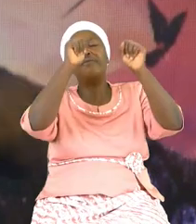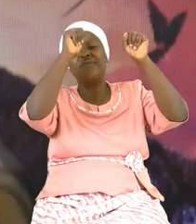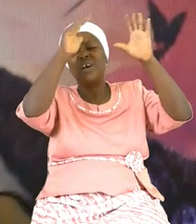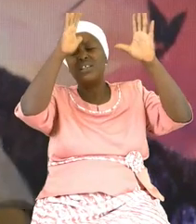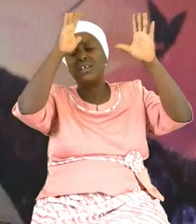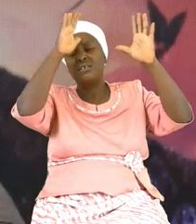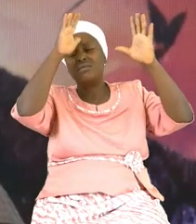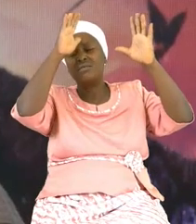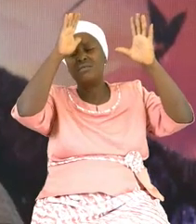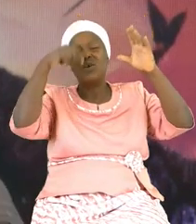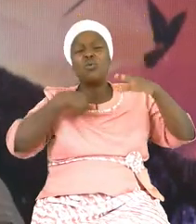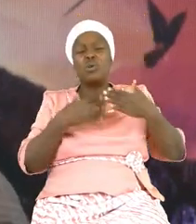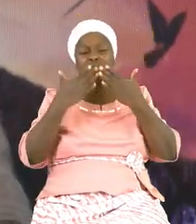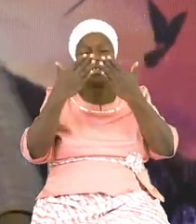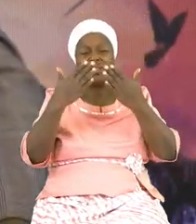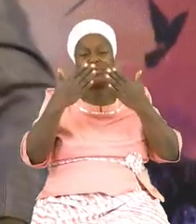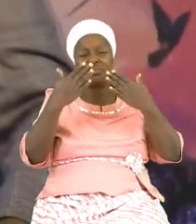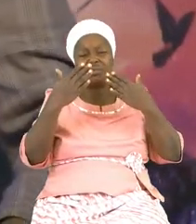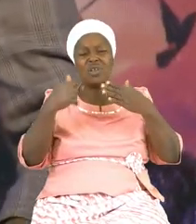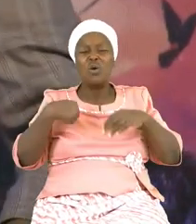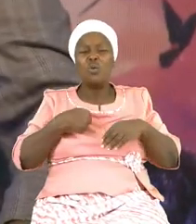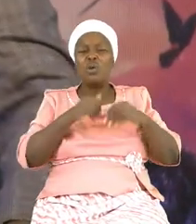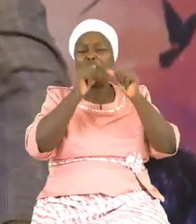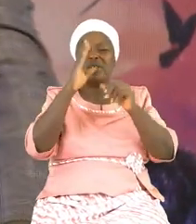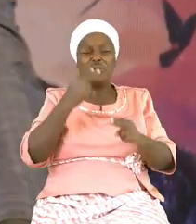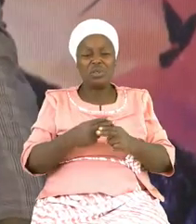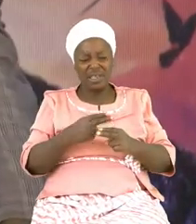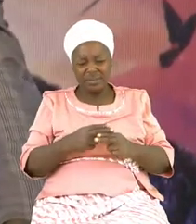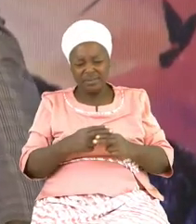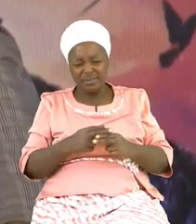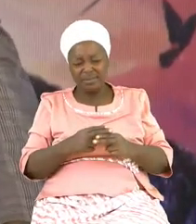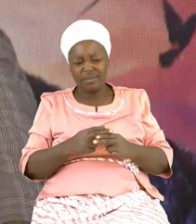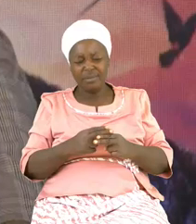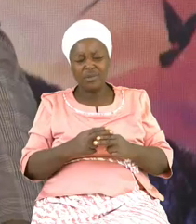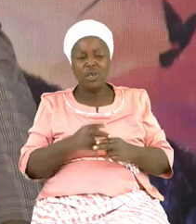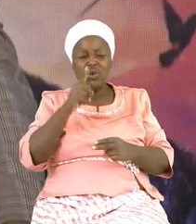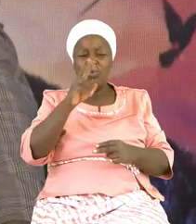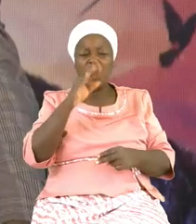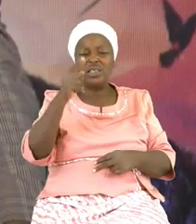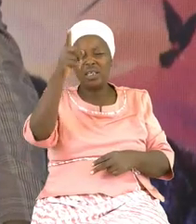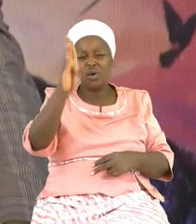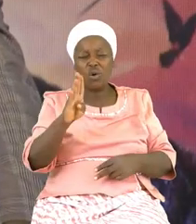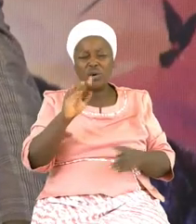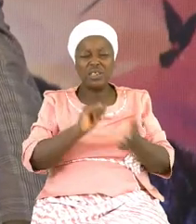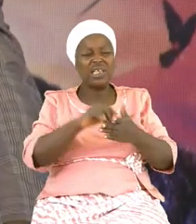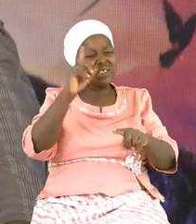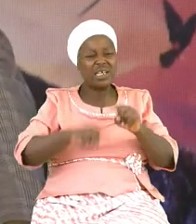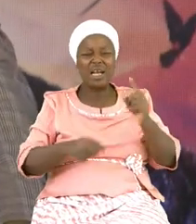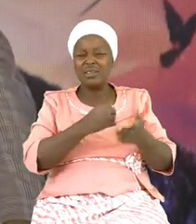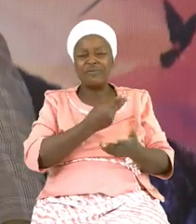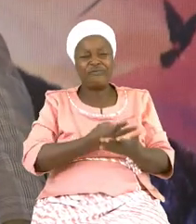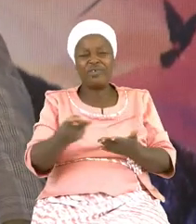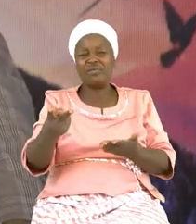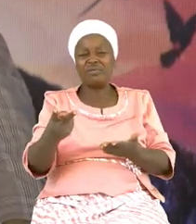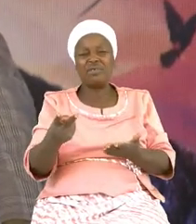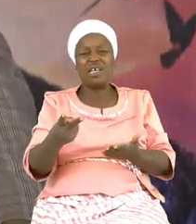we thank you. We bless your name. You are the God that cannot fail. The